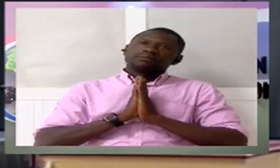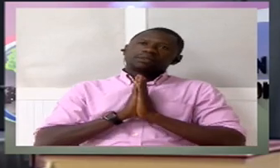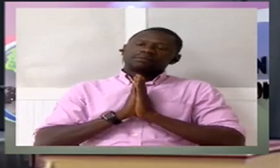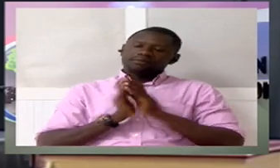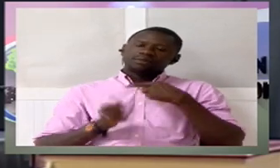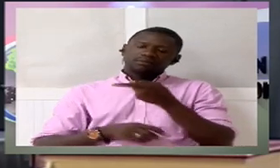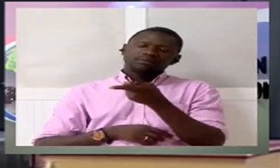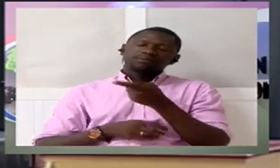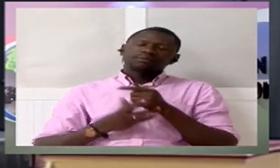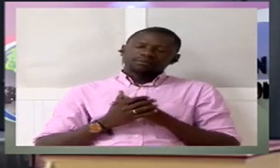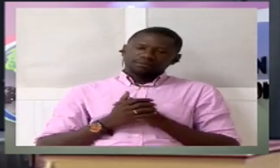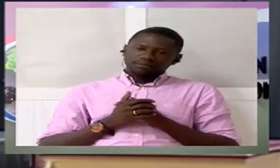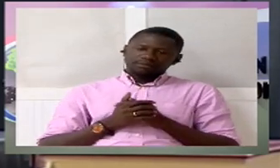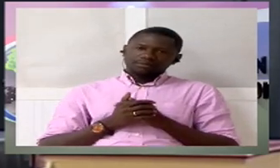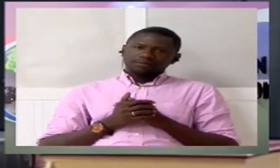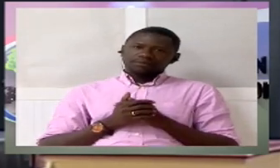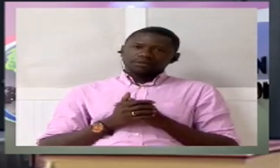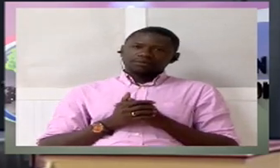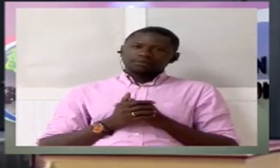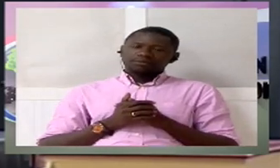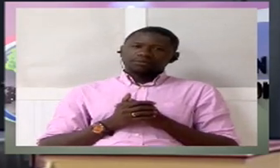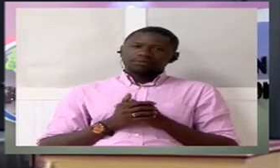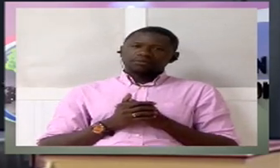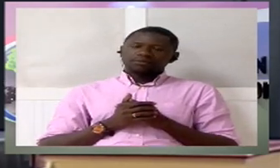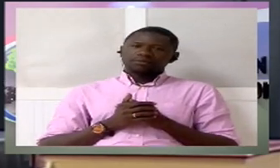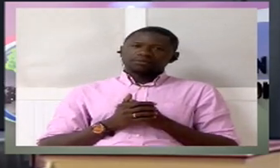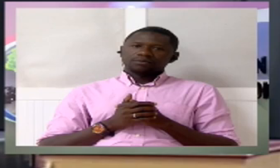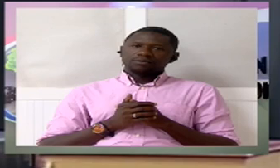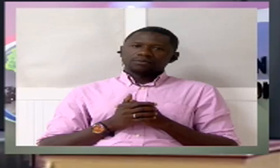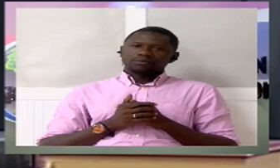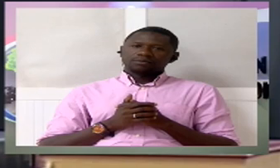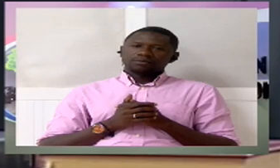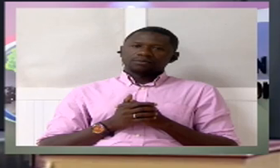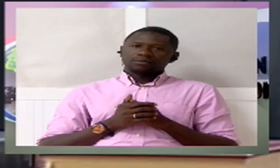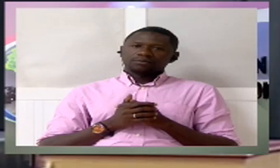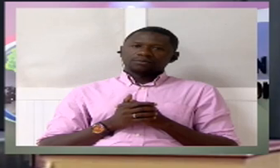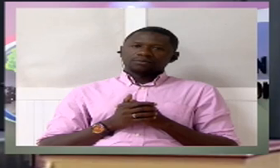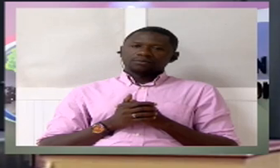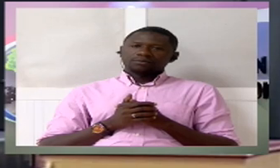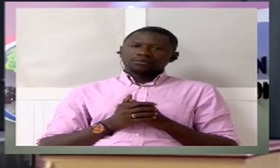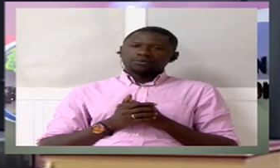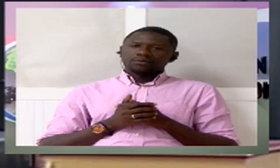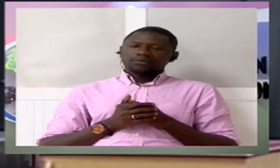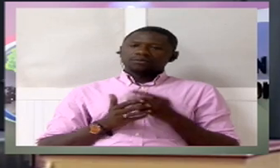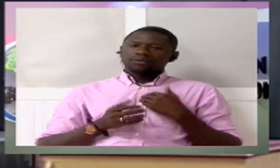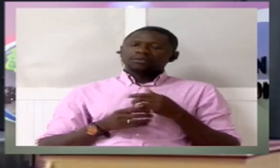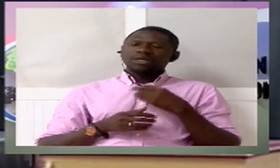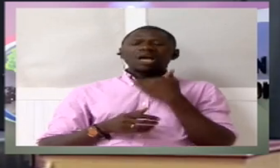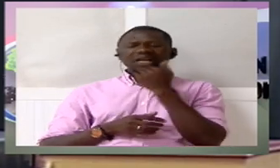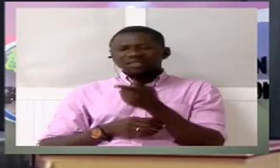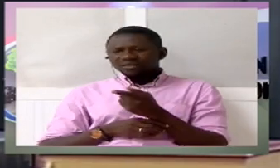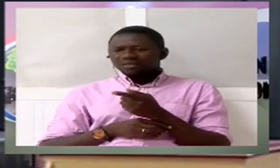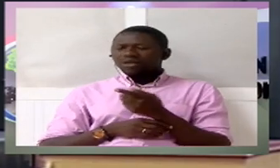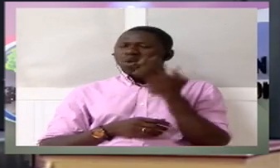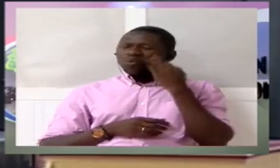I prayed for him. Nduatae, mbeje nko put dead body ni muntu male ibadila molla. I inquired as